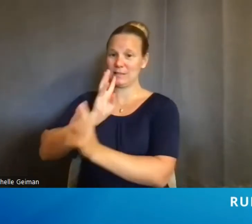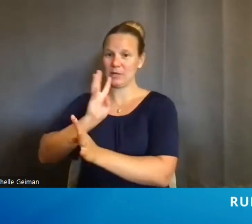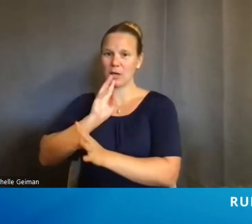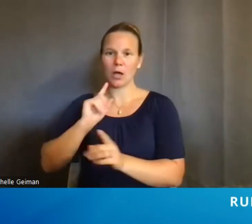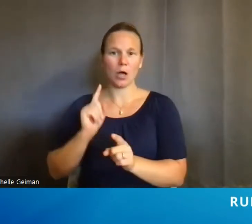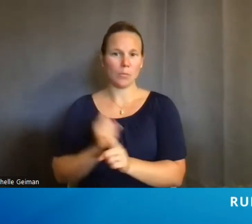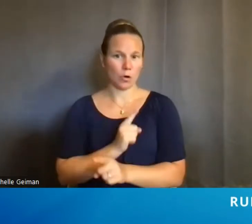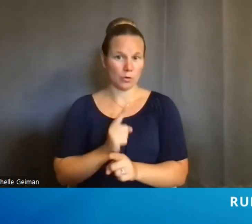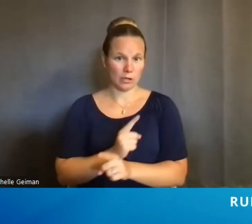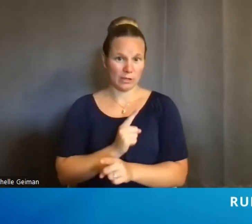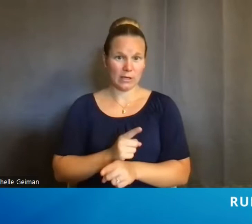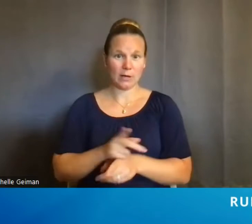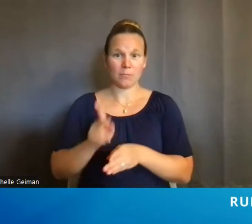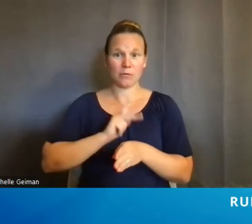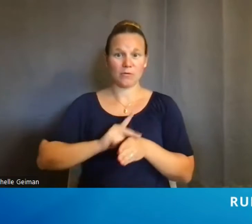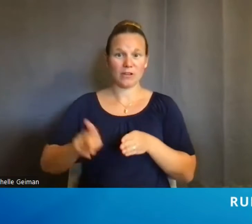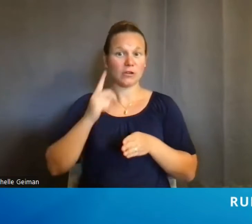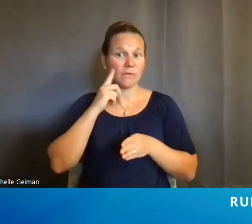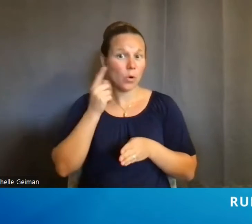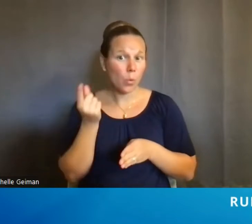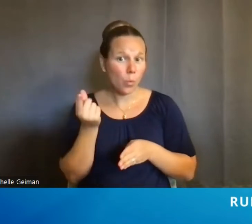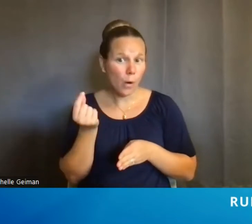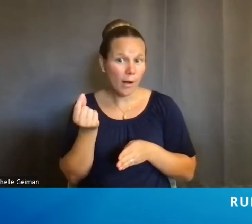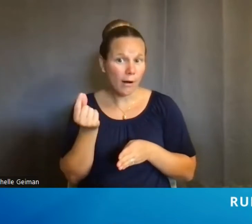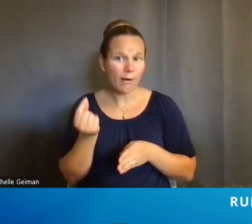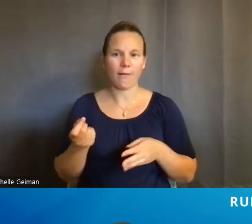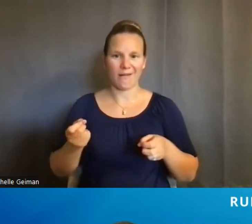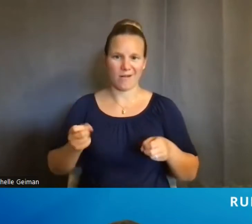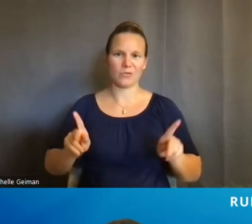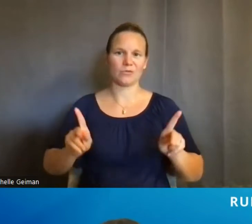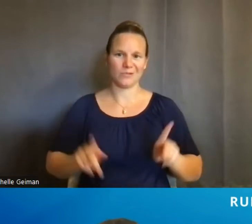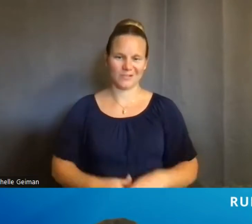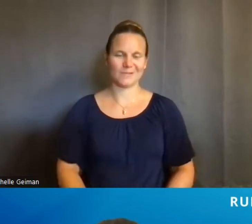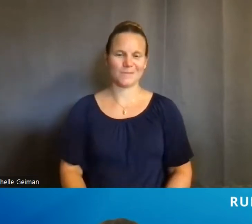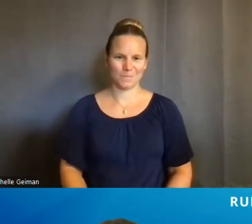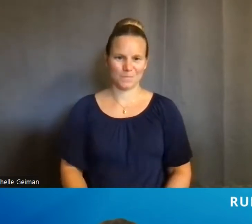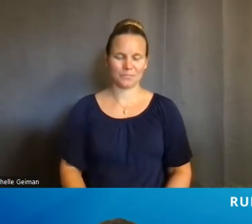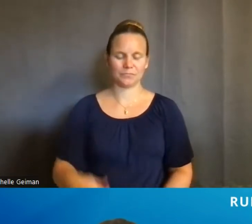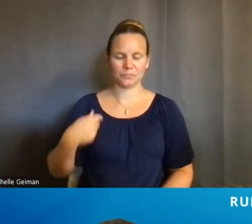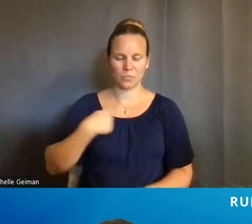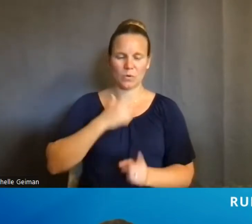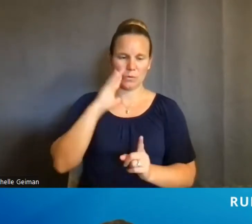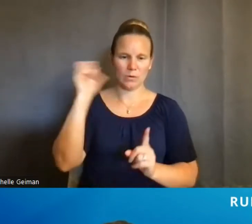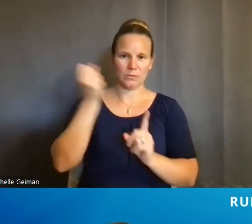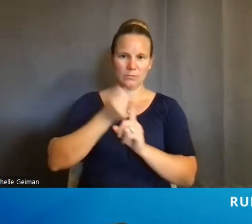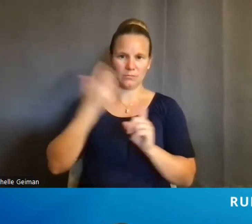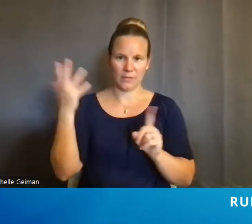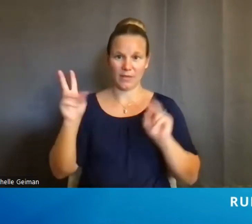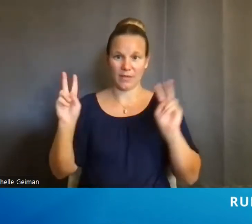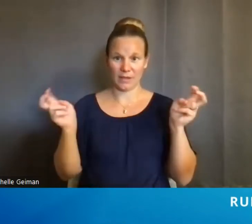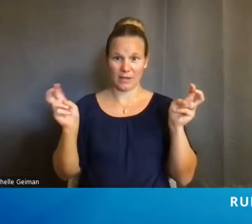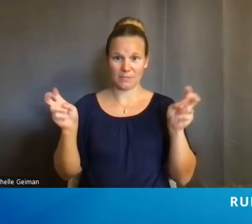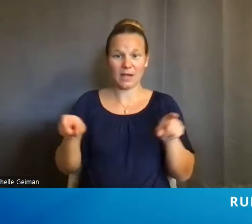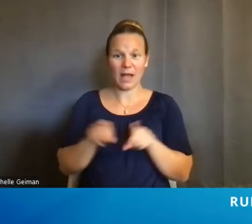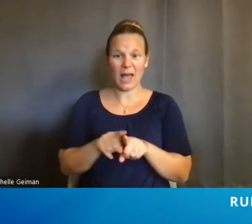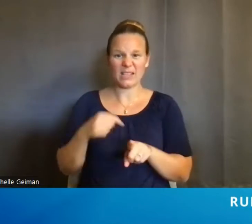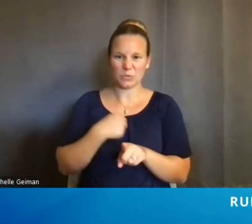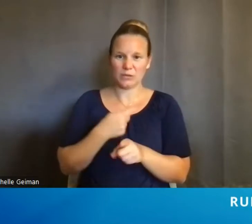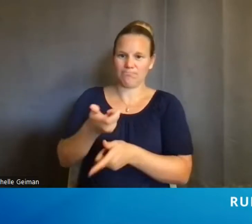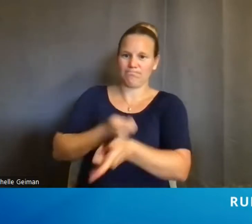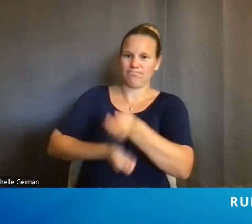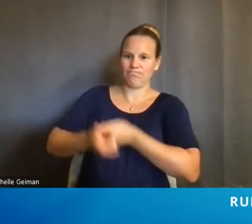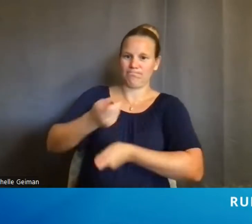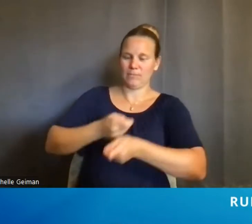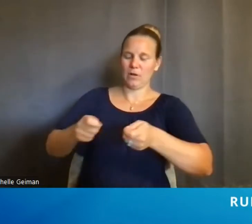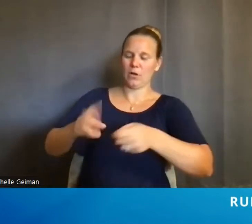opportunities. And we're going to talk a little bit about those themes today as we explore the world of an educator with Principal Paul